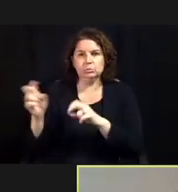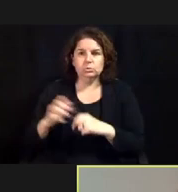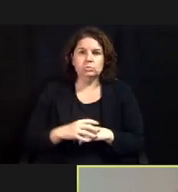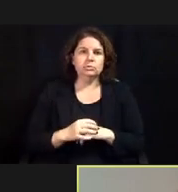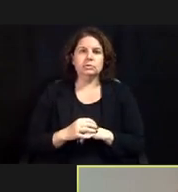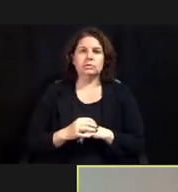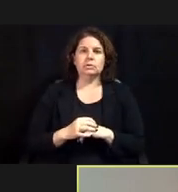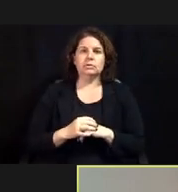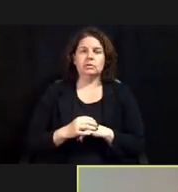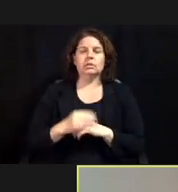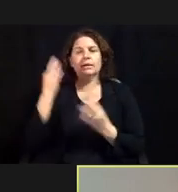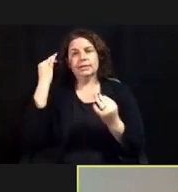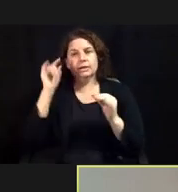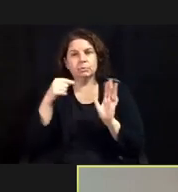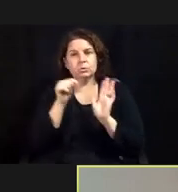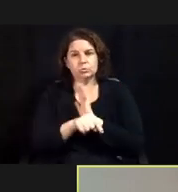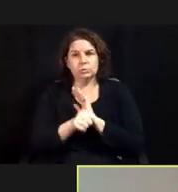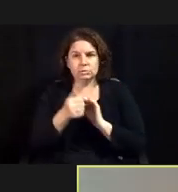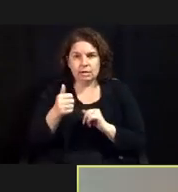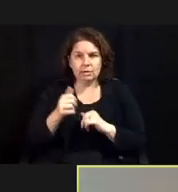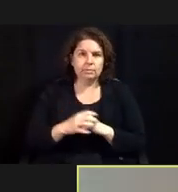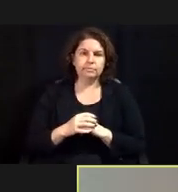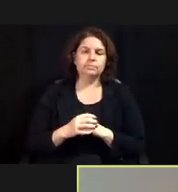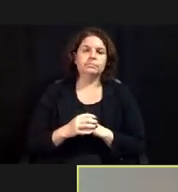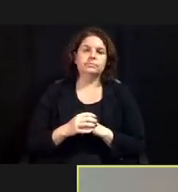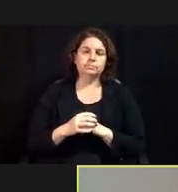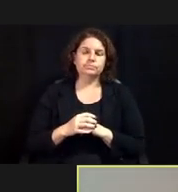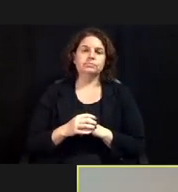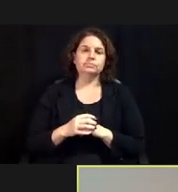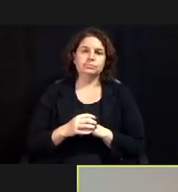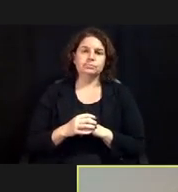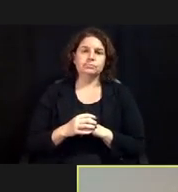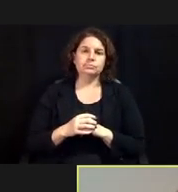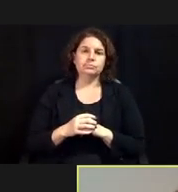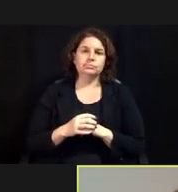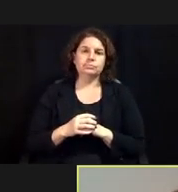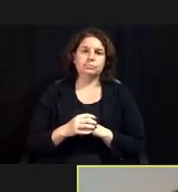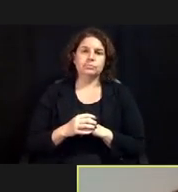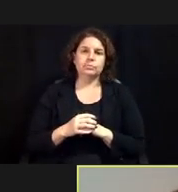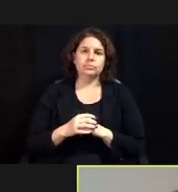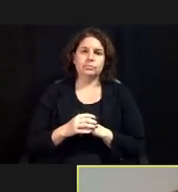and that's again data that's worth paying attention to.